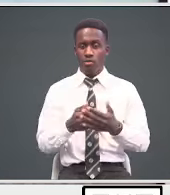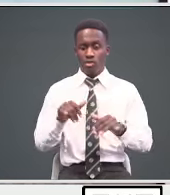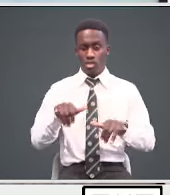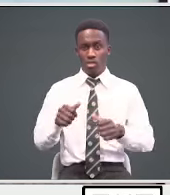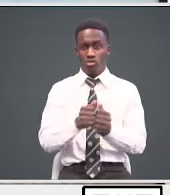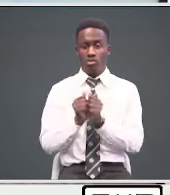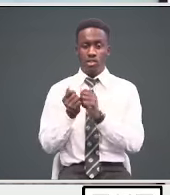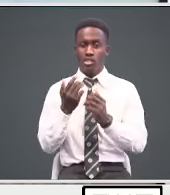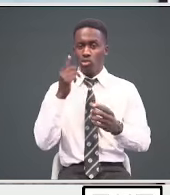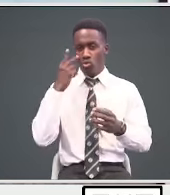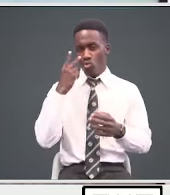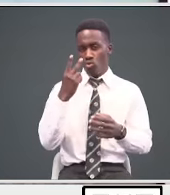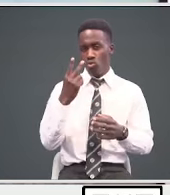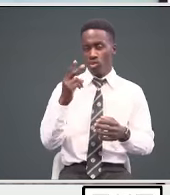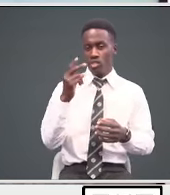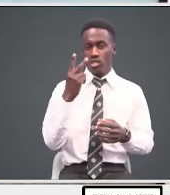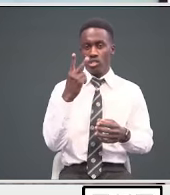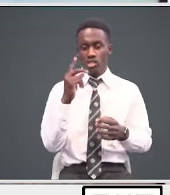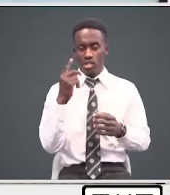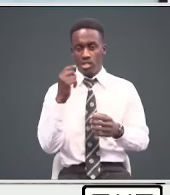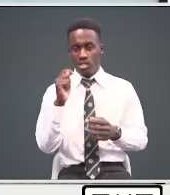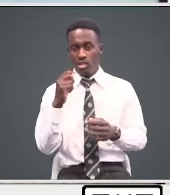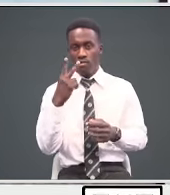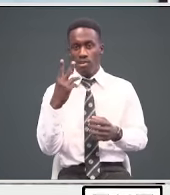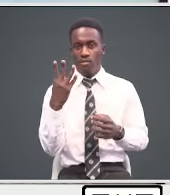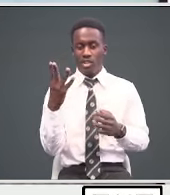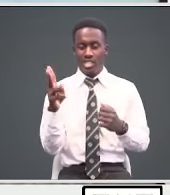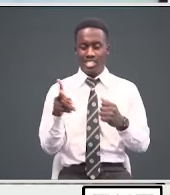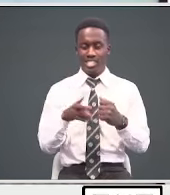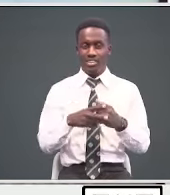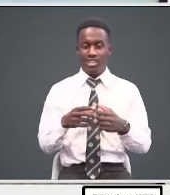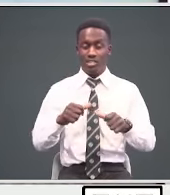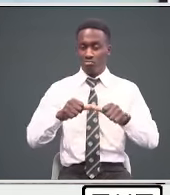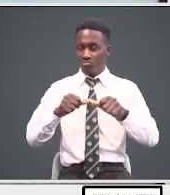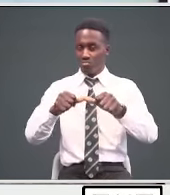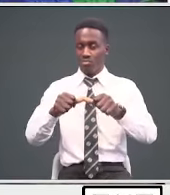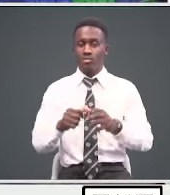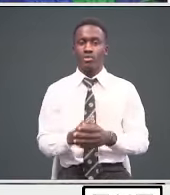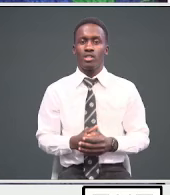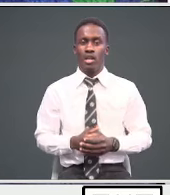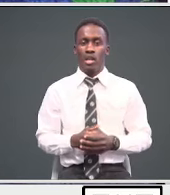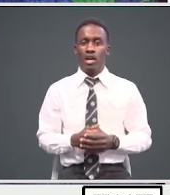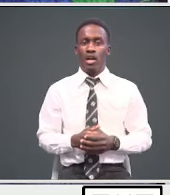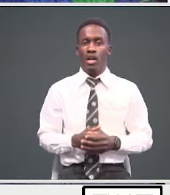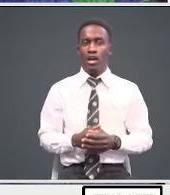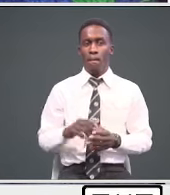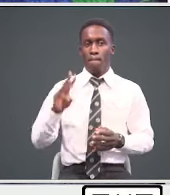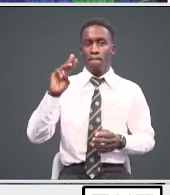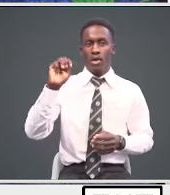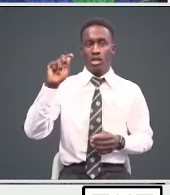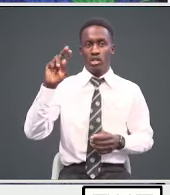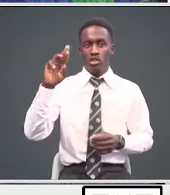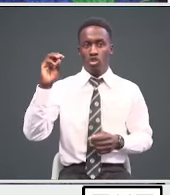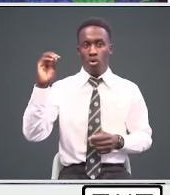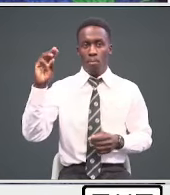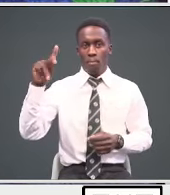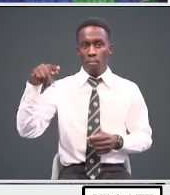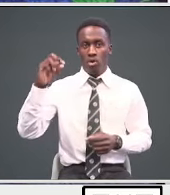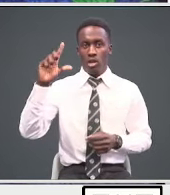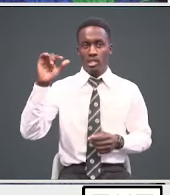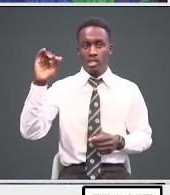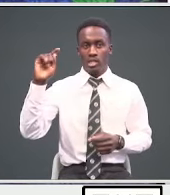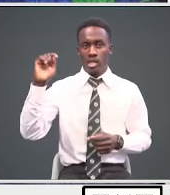You're watching TV 47 Weekend Edition. Let's continue with our coverage. Now, Metropolitan Sacco has been in the headlines for the past